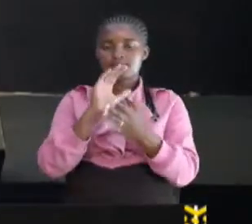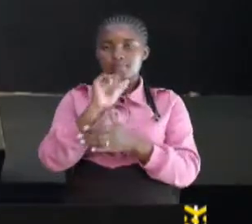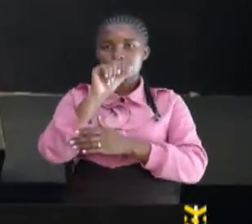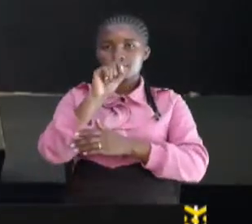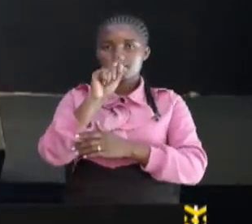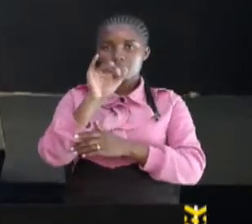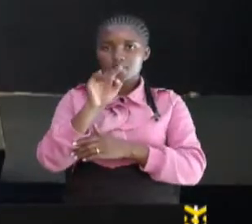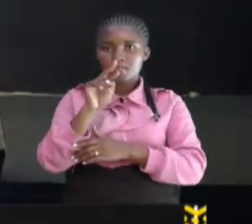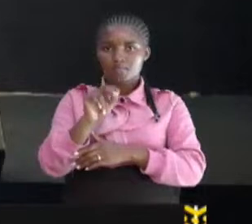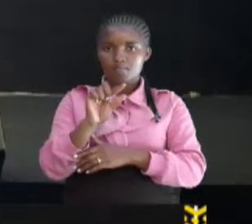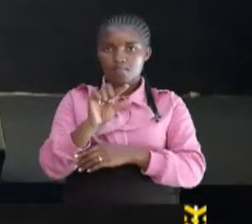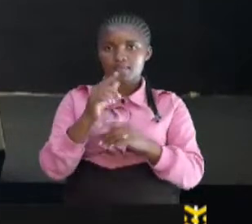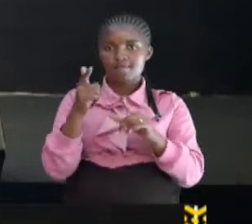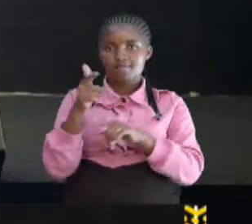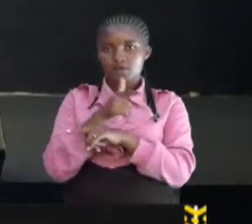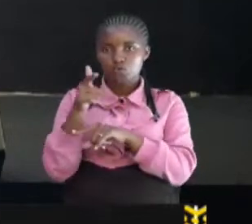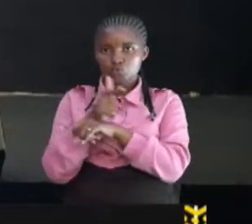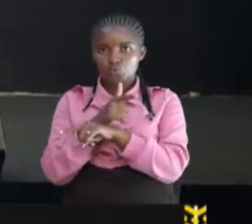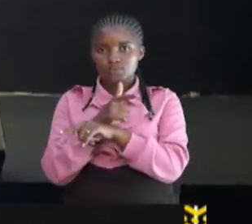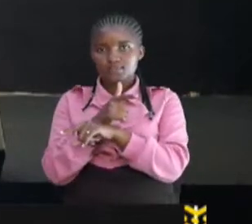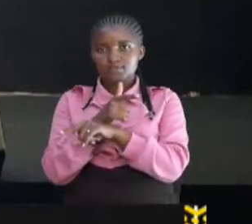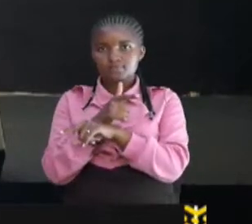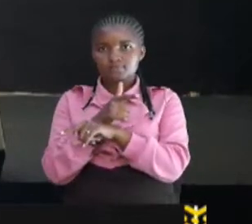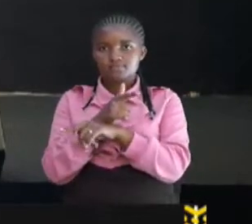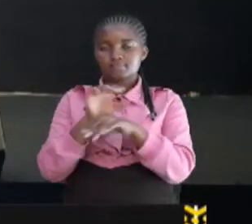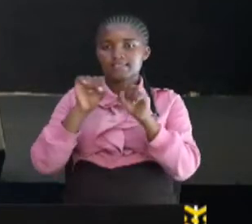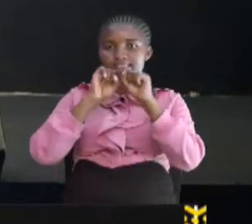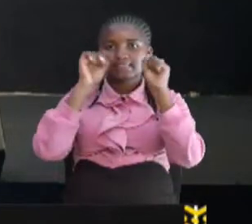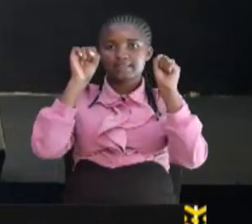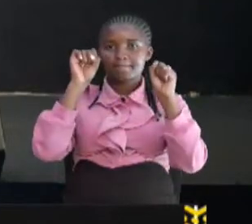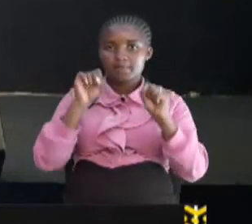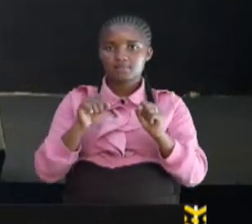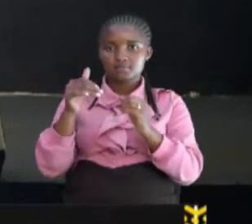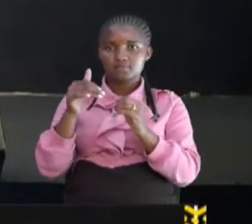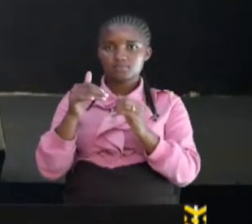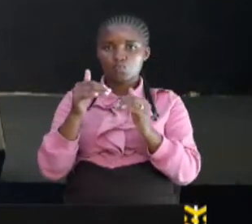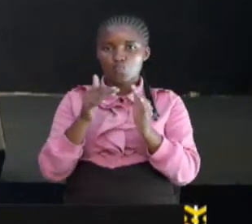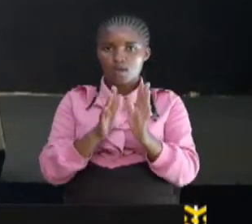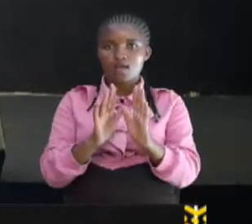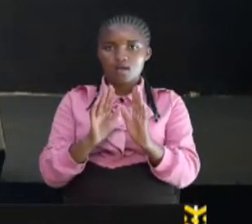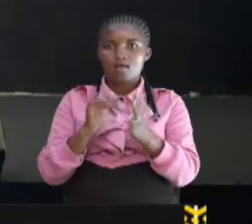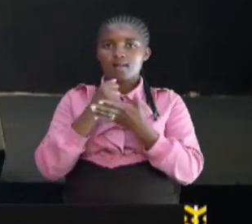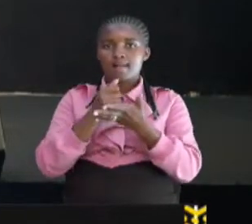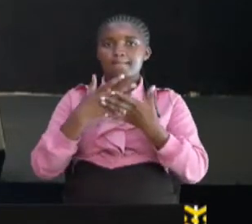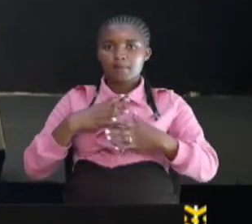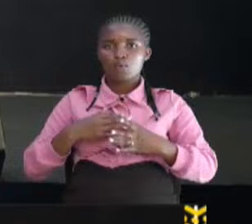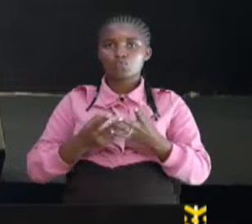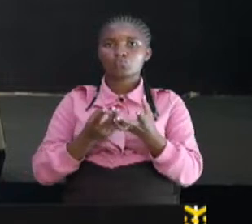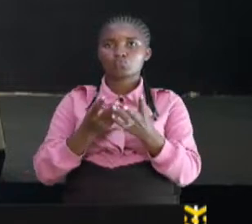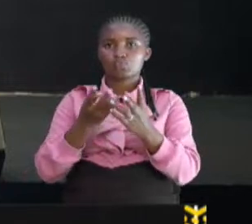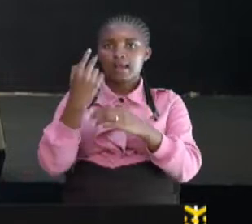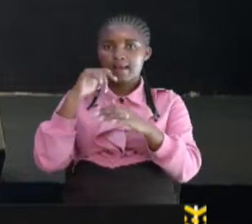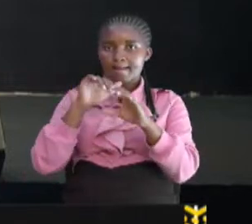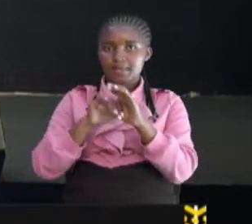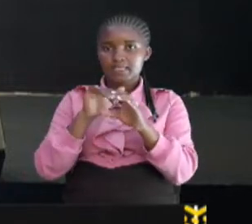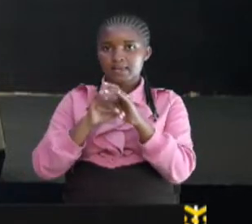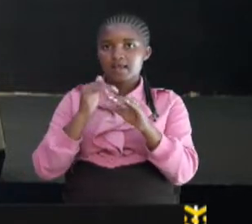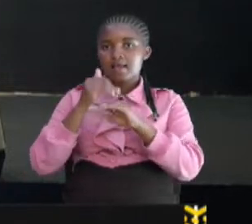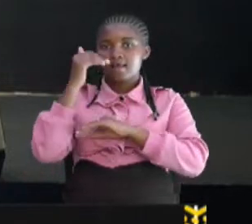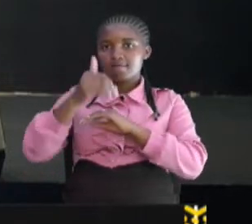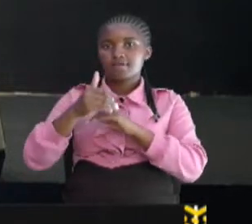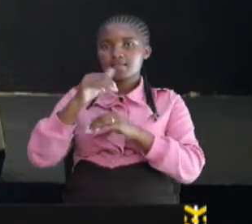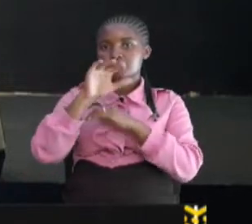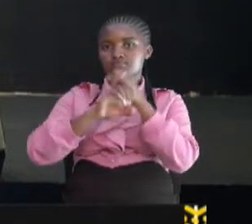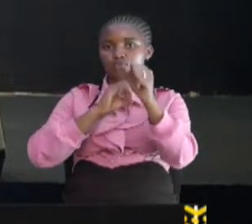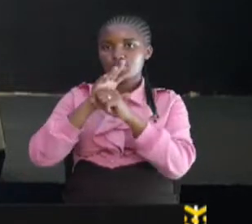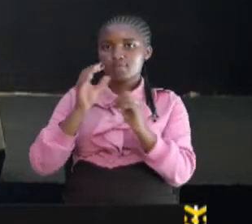they released the process of scripting. They systematically drew people in. So even after the series was released, people